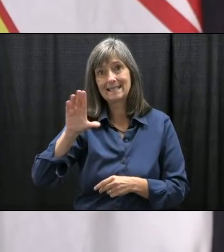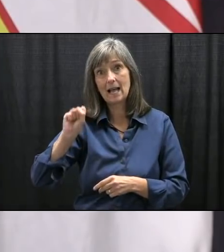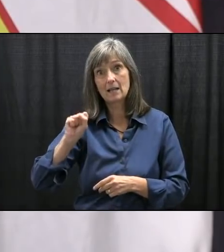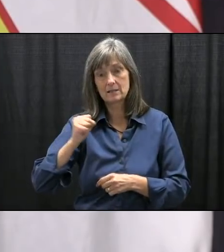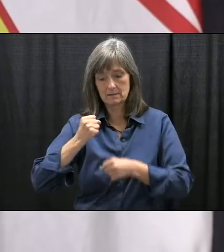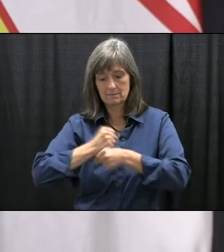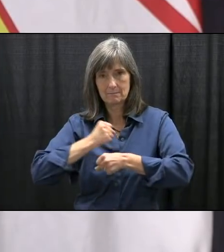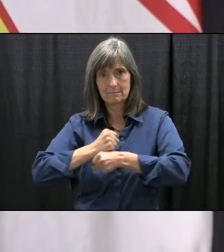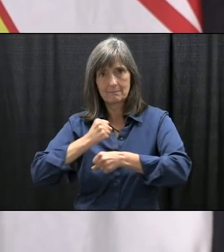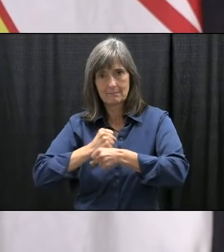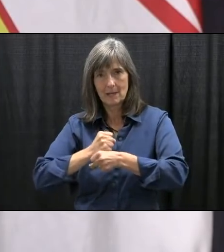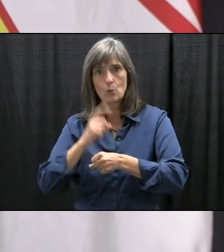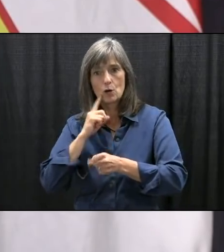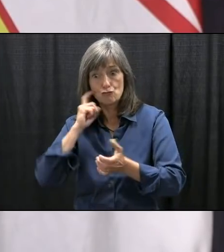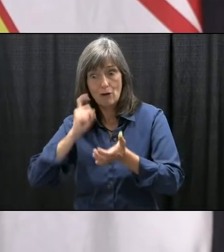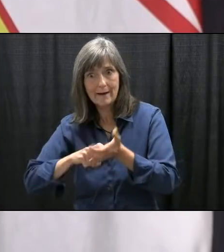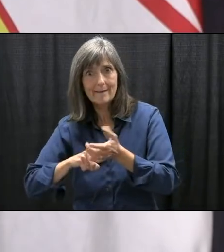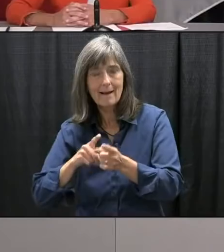hospital or the ICU.